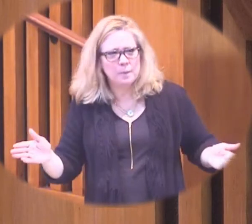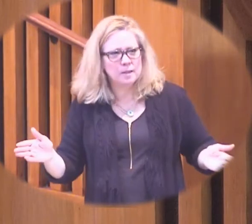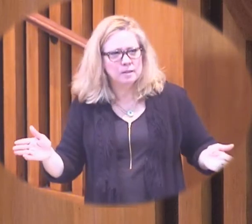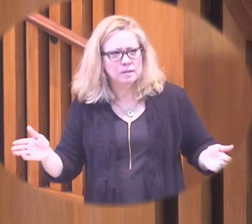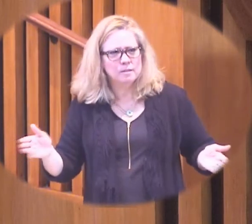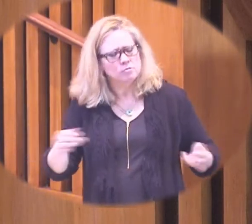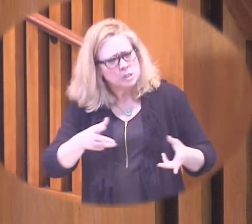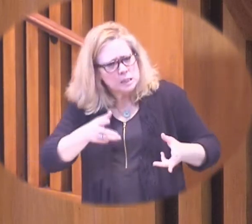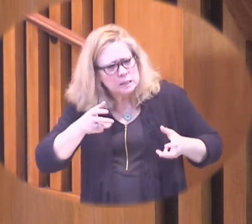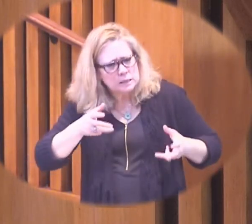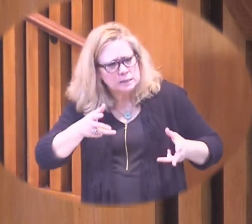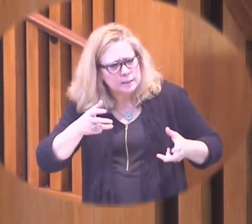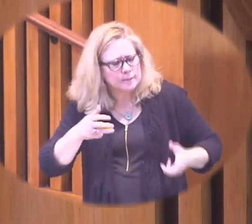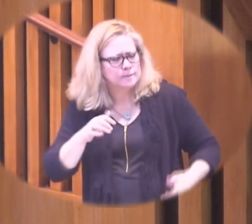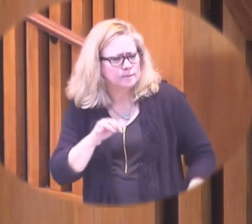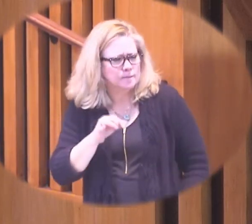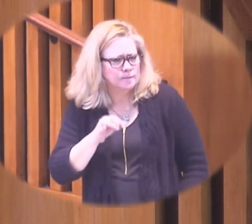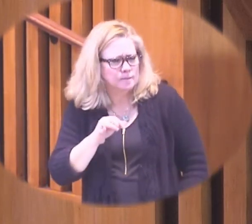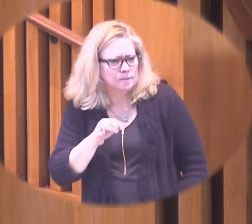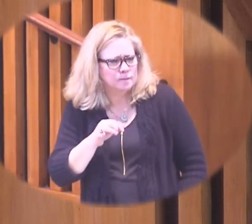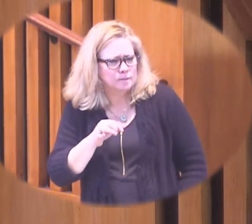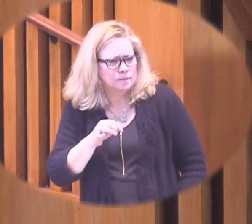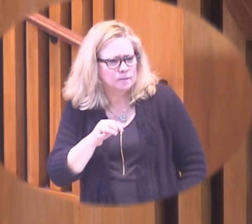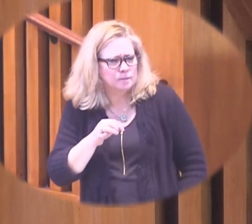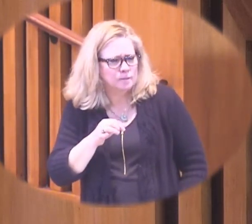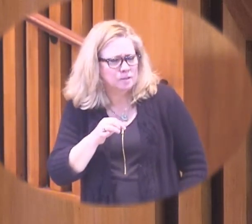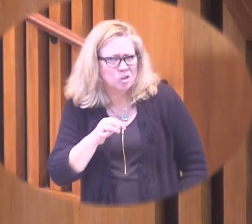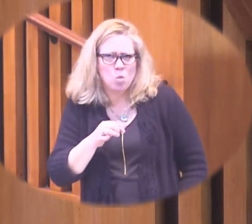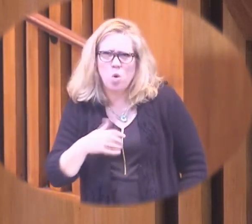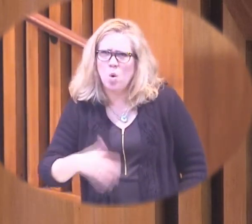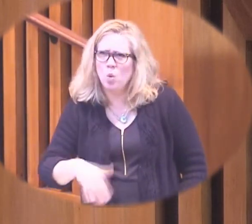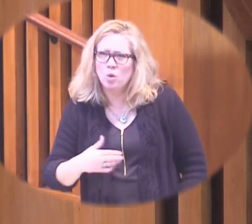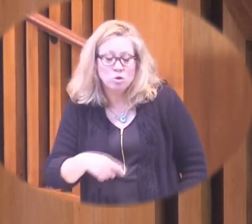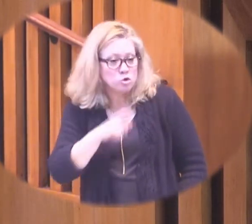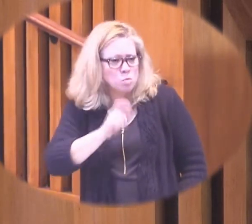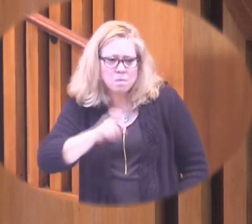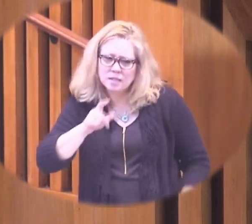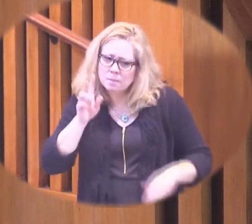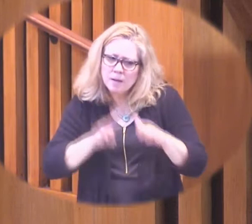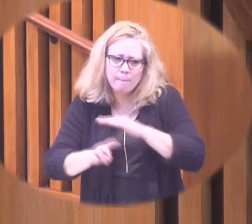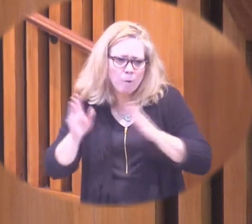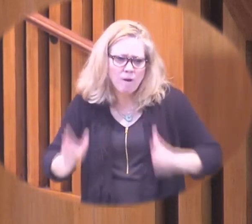sees that, as she says, you've got to be a big prophet.